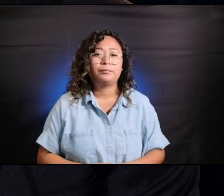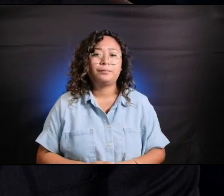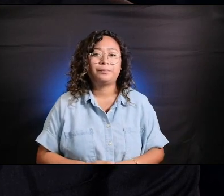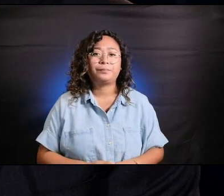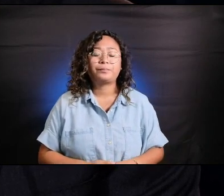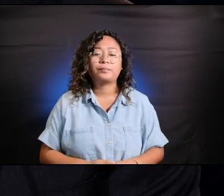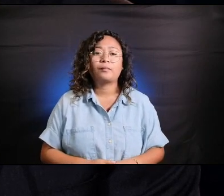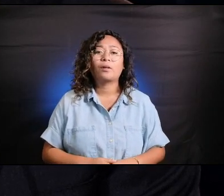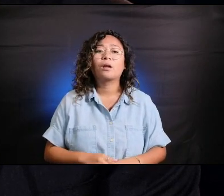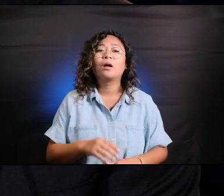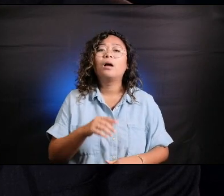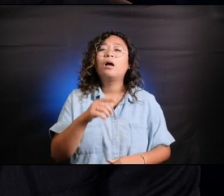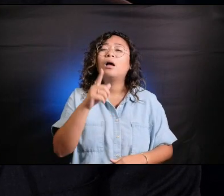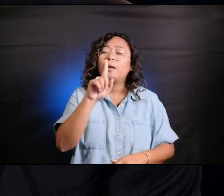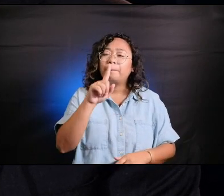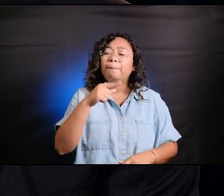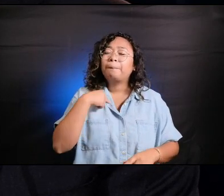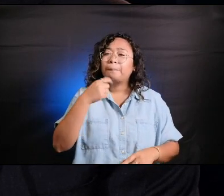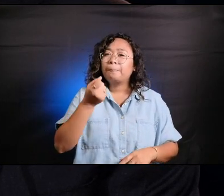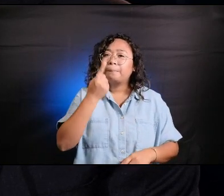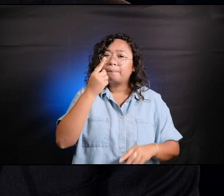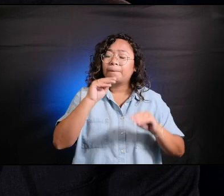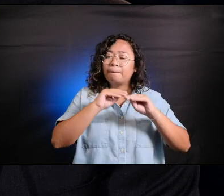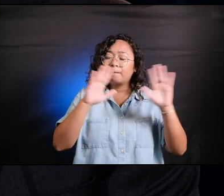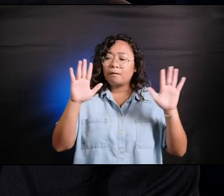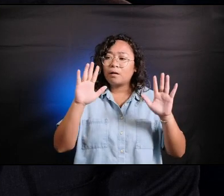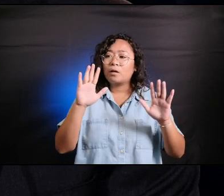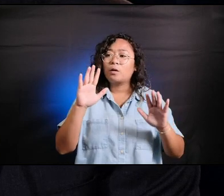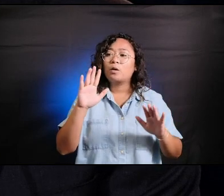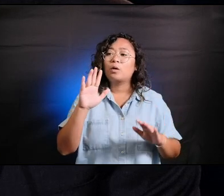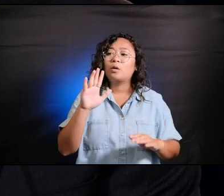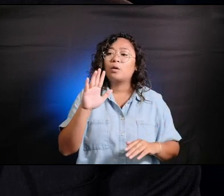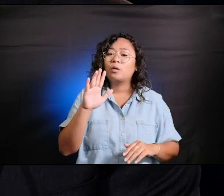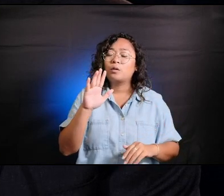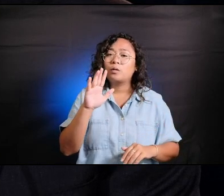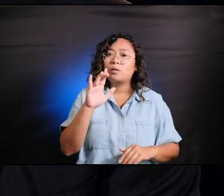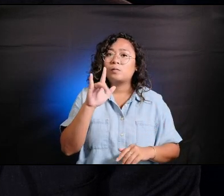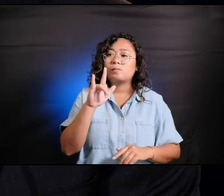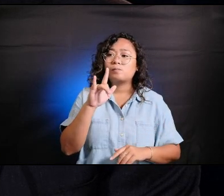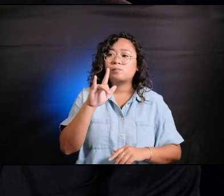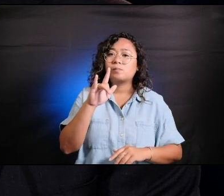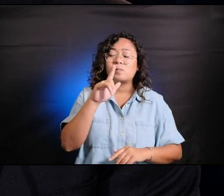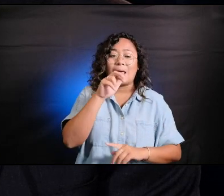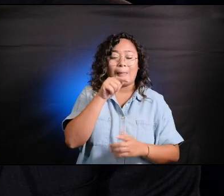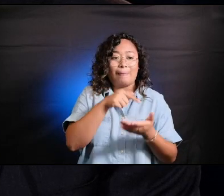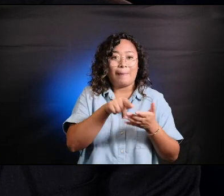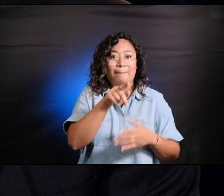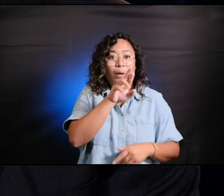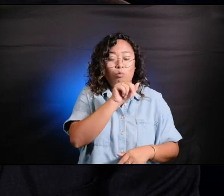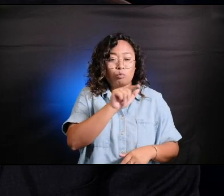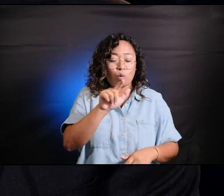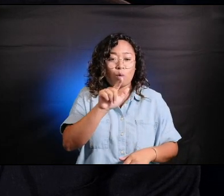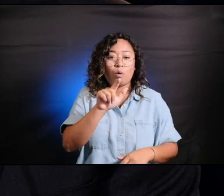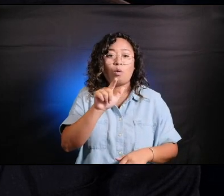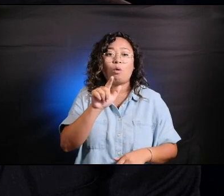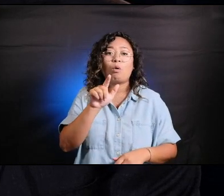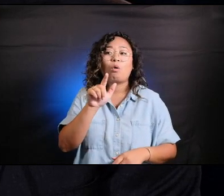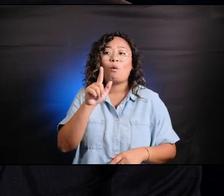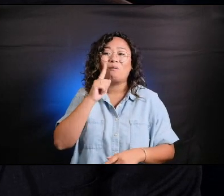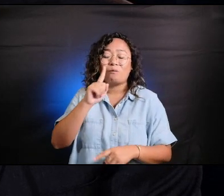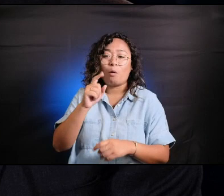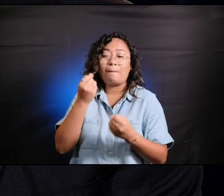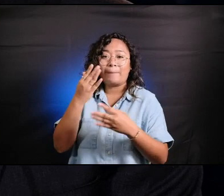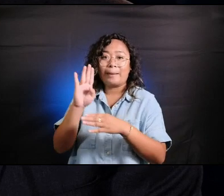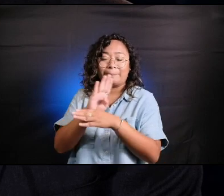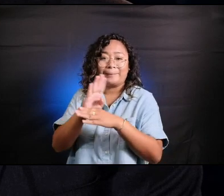And it is the clear understanding that once it is applied to meet the demands of payroll, rent, things of that magnitude for businesses,